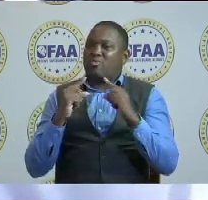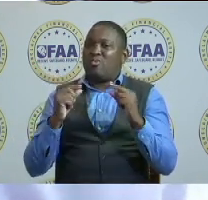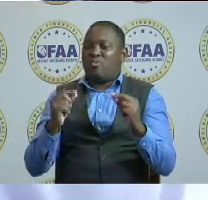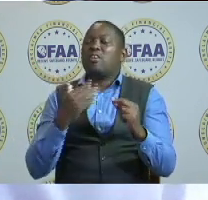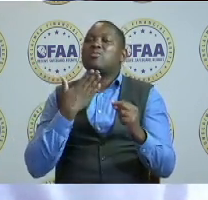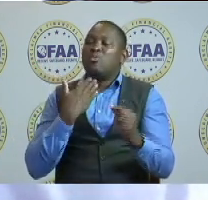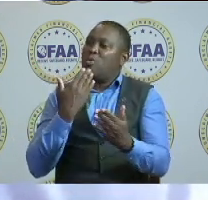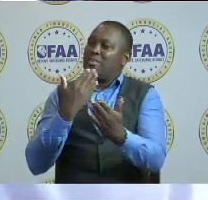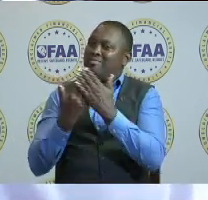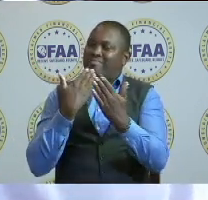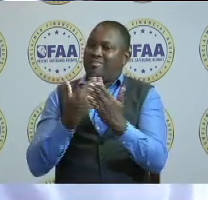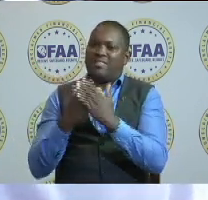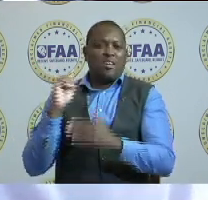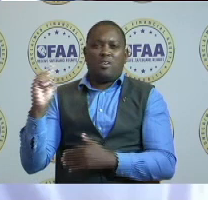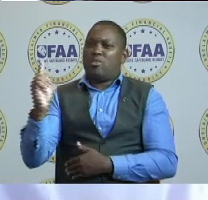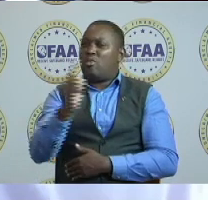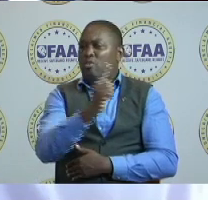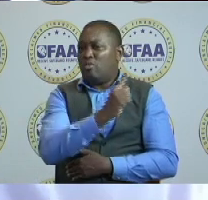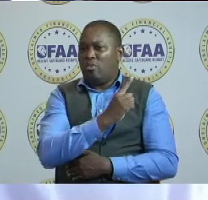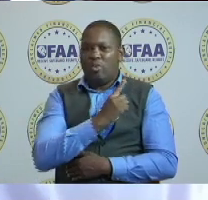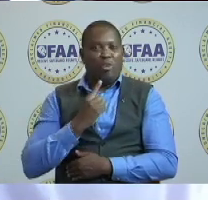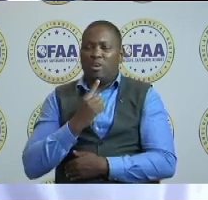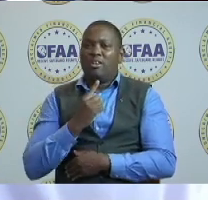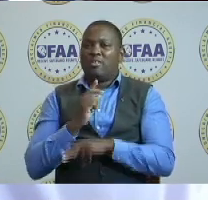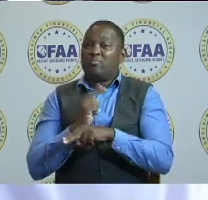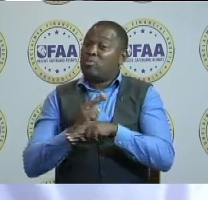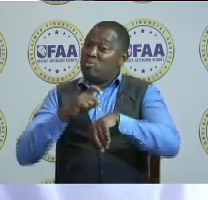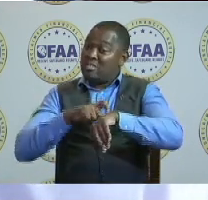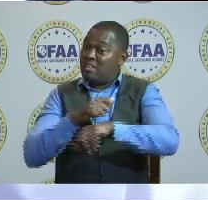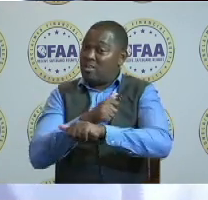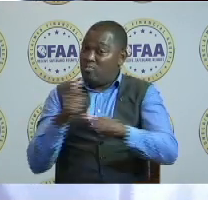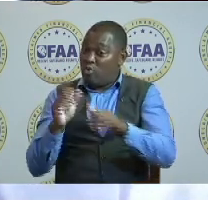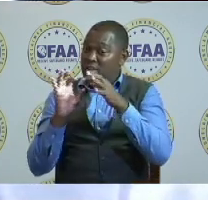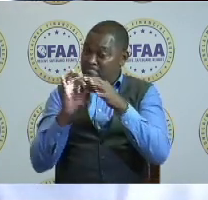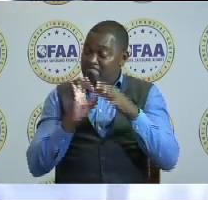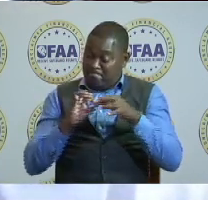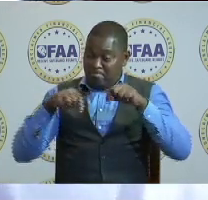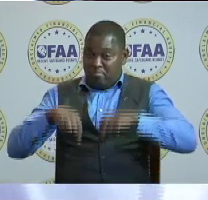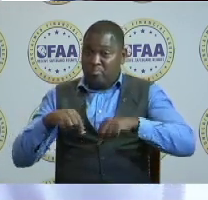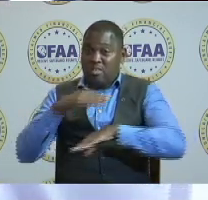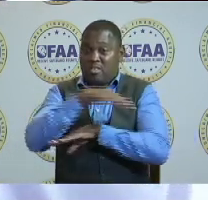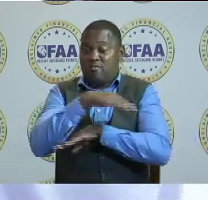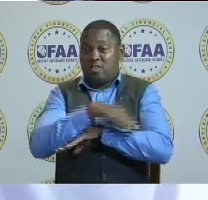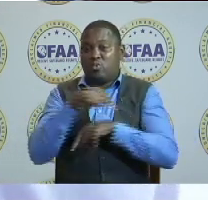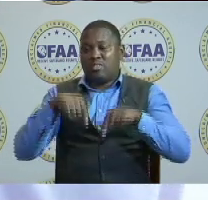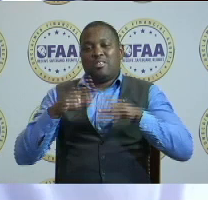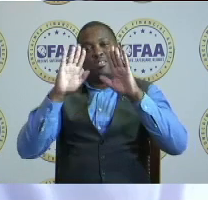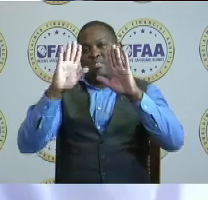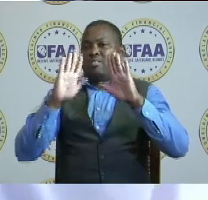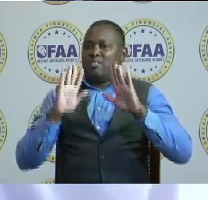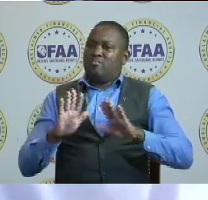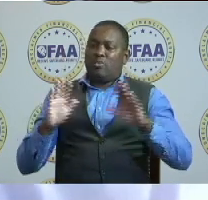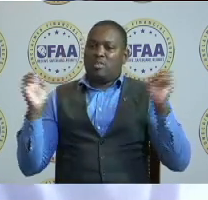to thank all of you again for sparing your valuable time and joining us this afternoon for this very, very